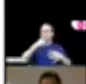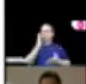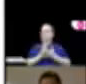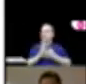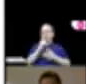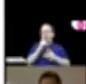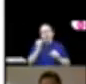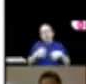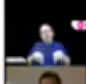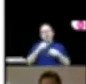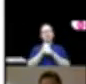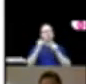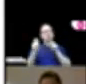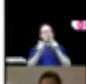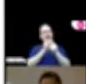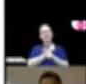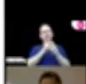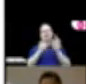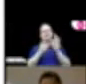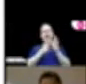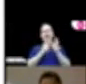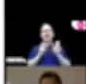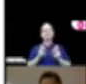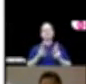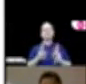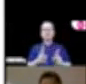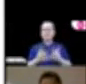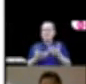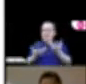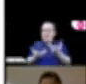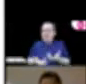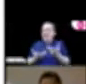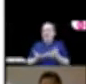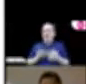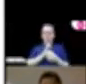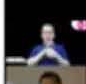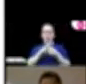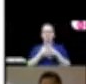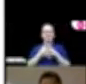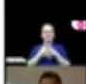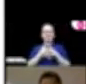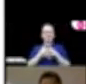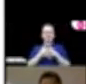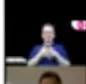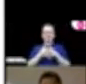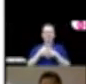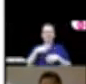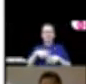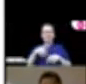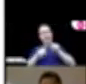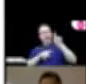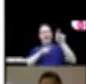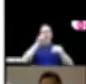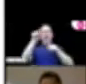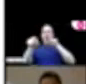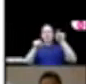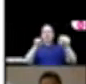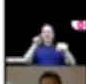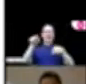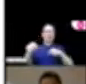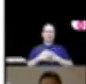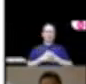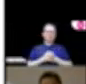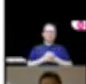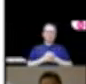doing to change the asylum system. Right now there is COVID. We don't need anyone to go out there saying that they're going